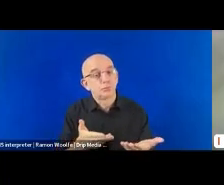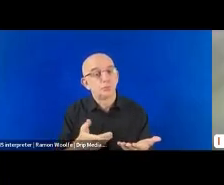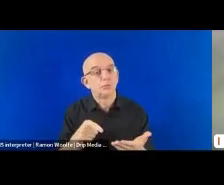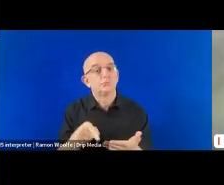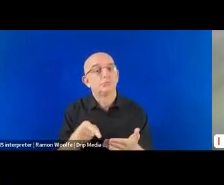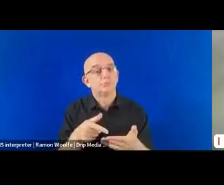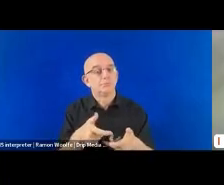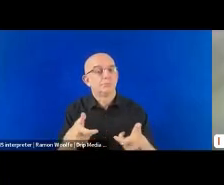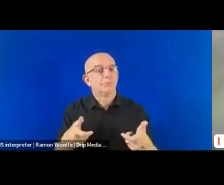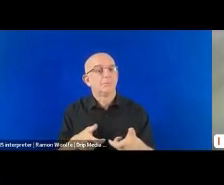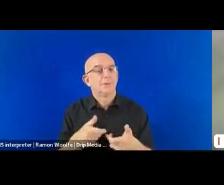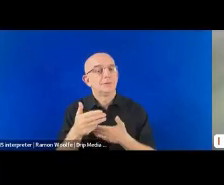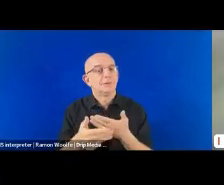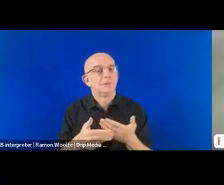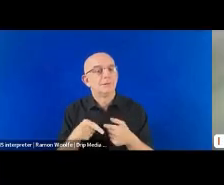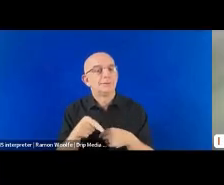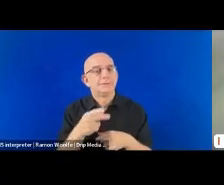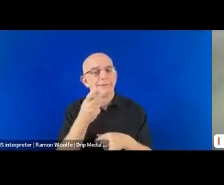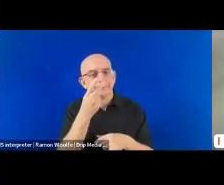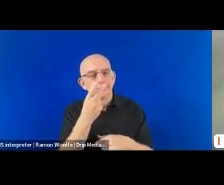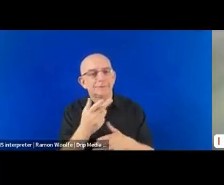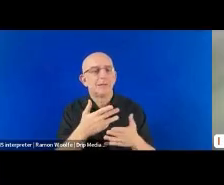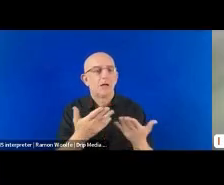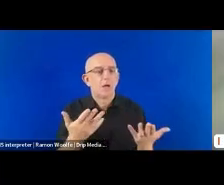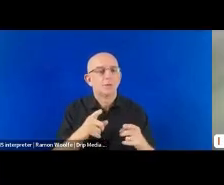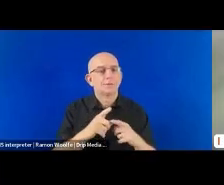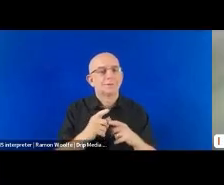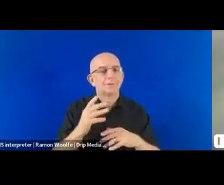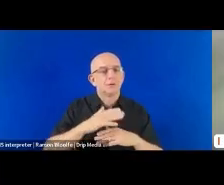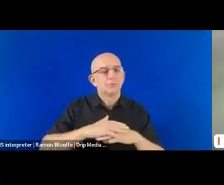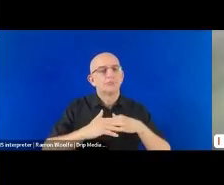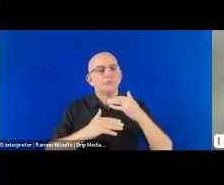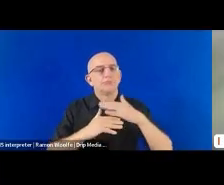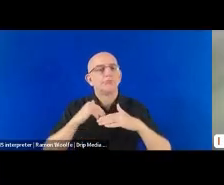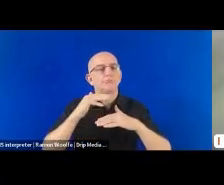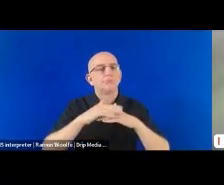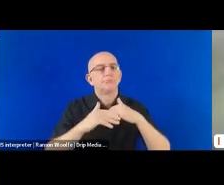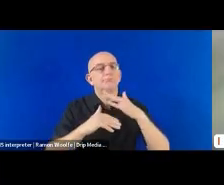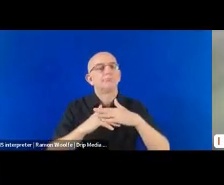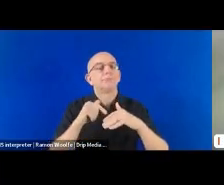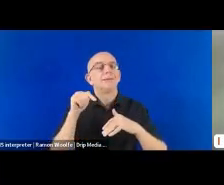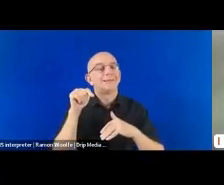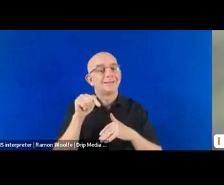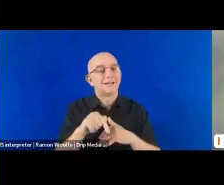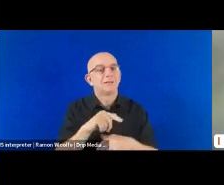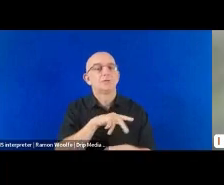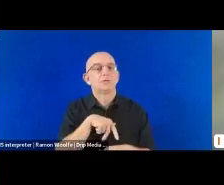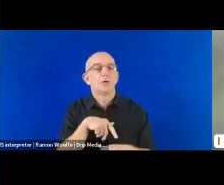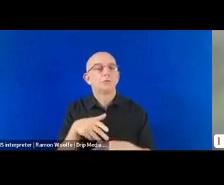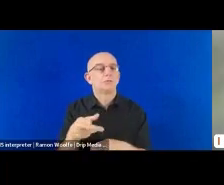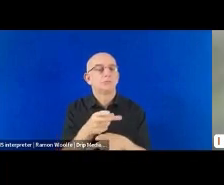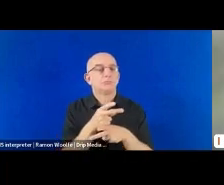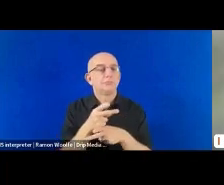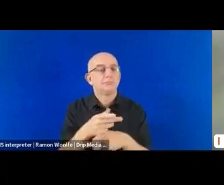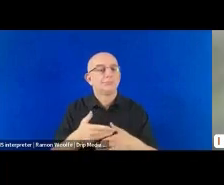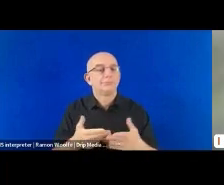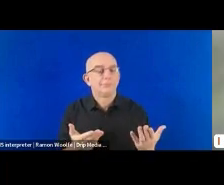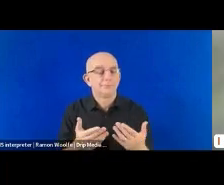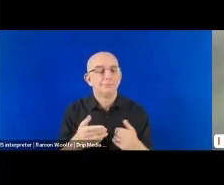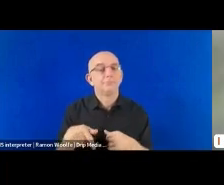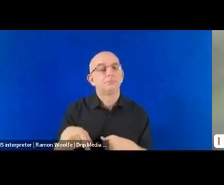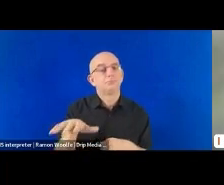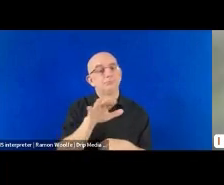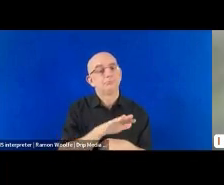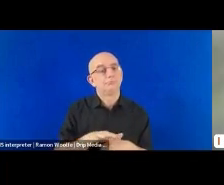district module, which is intended and targets sub-national level social protection implementers. We also